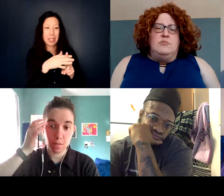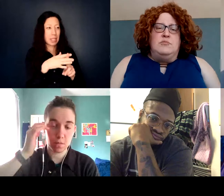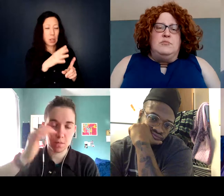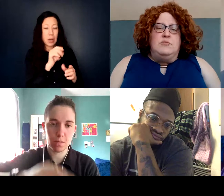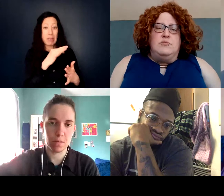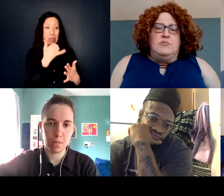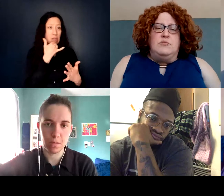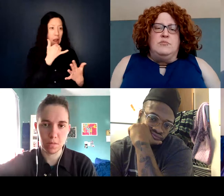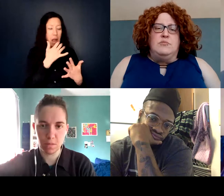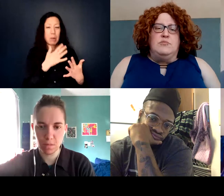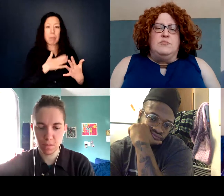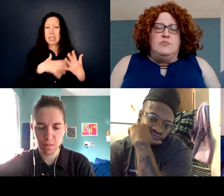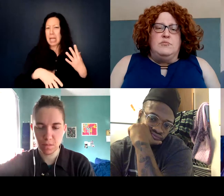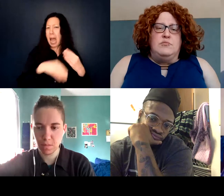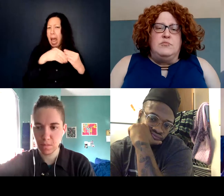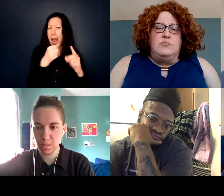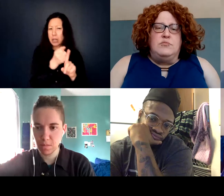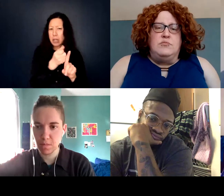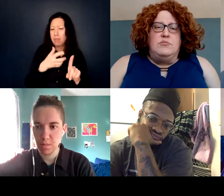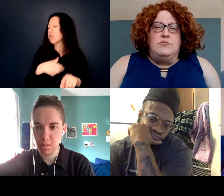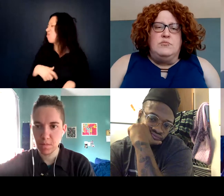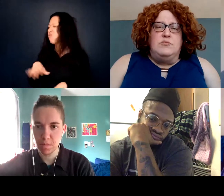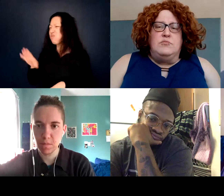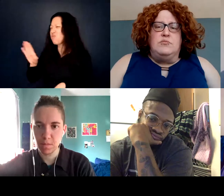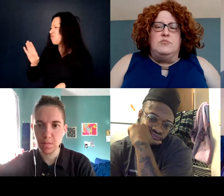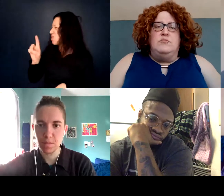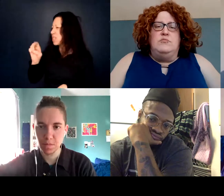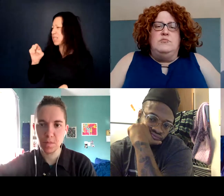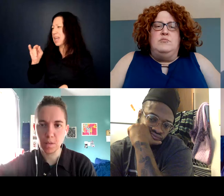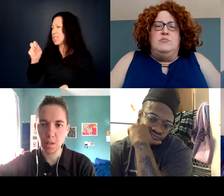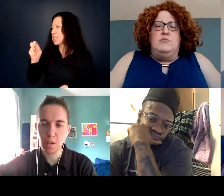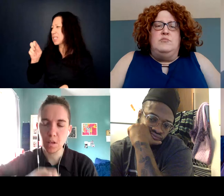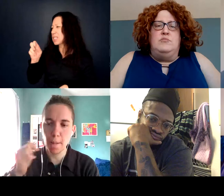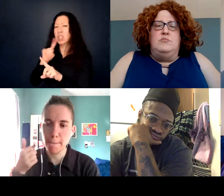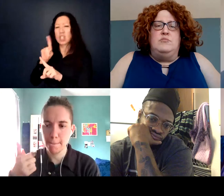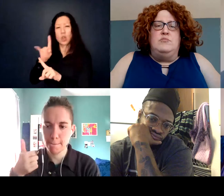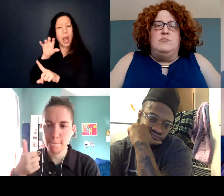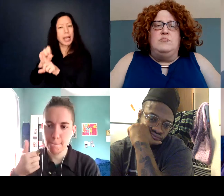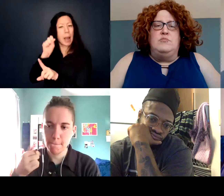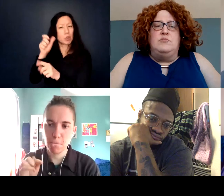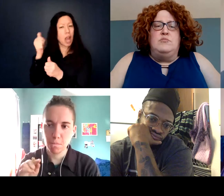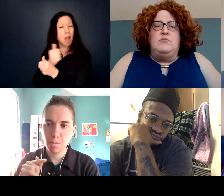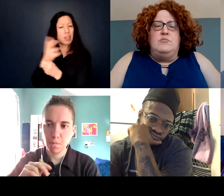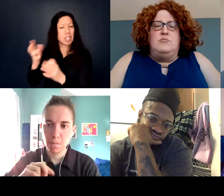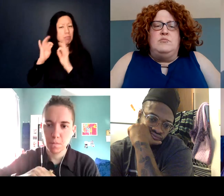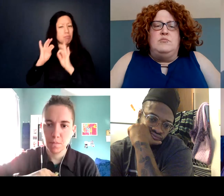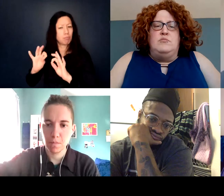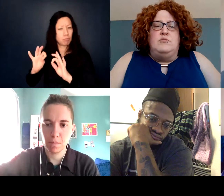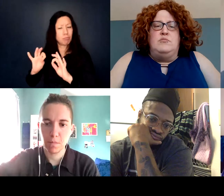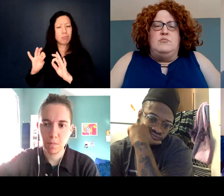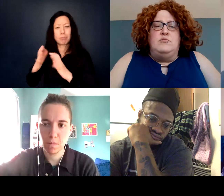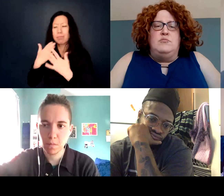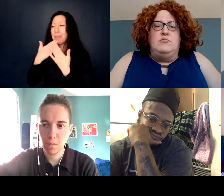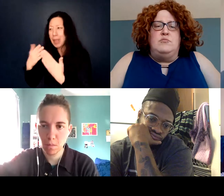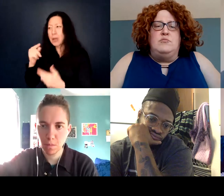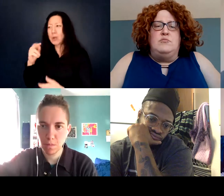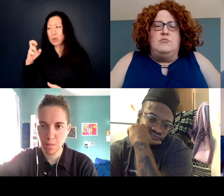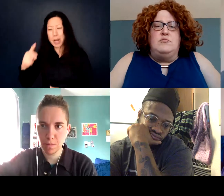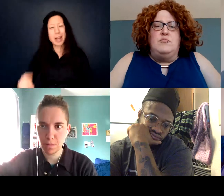I think you are capturing everything very accurately, track. So thank you.